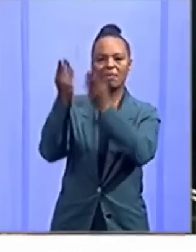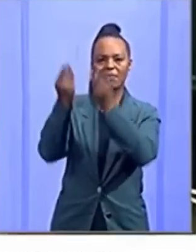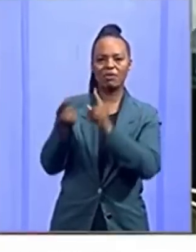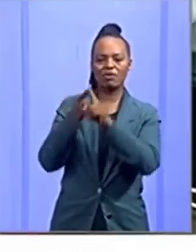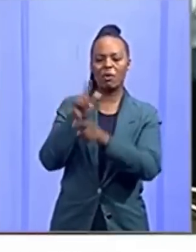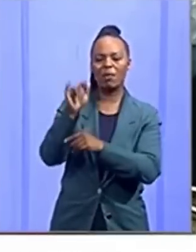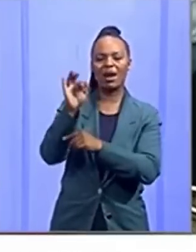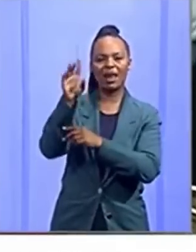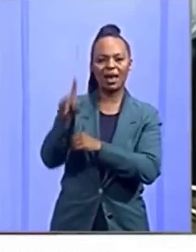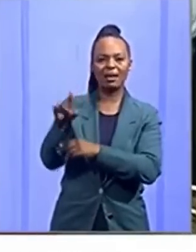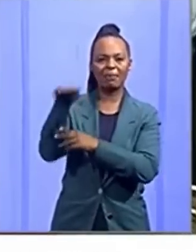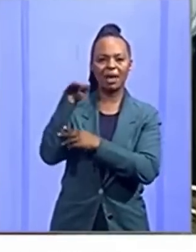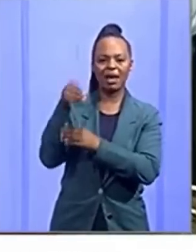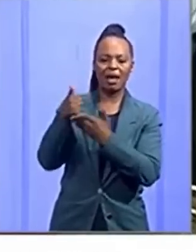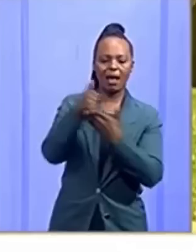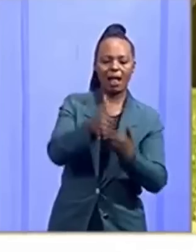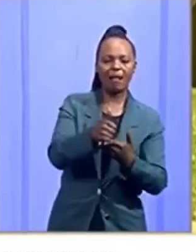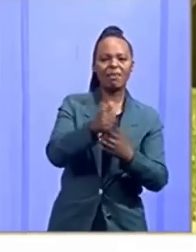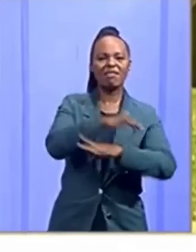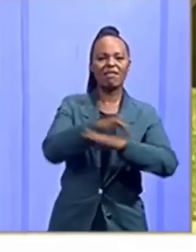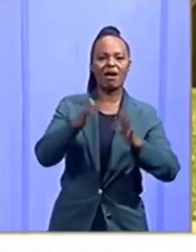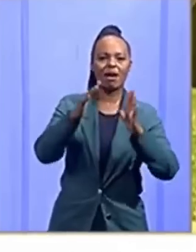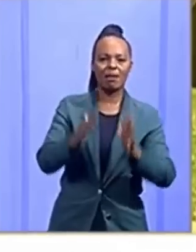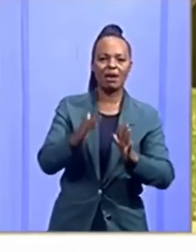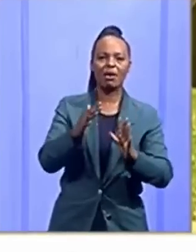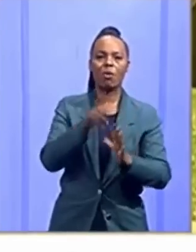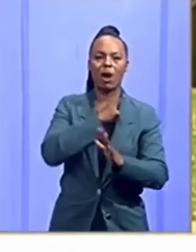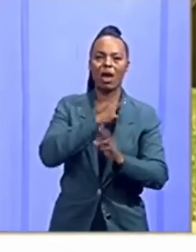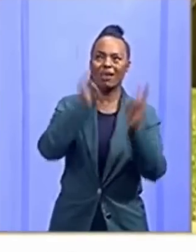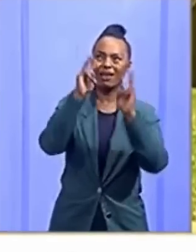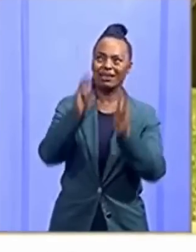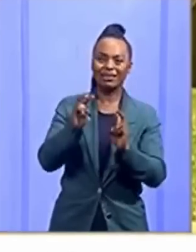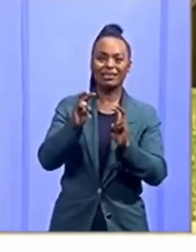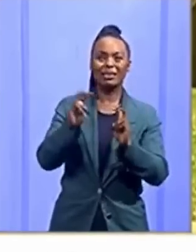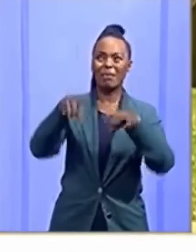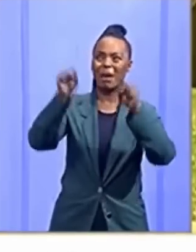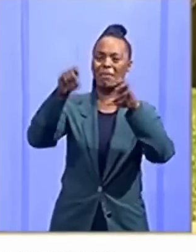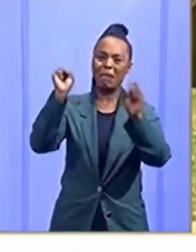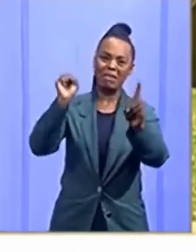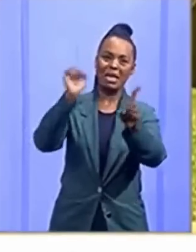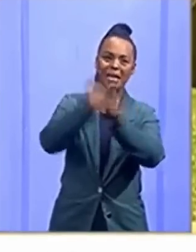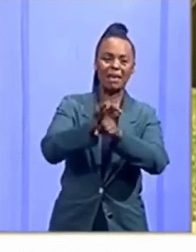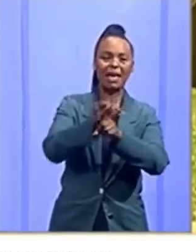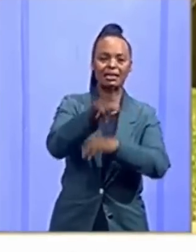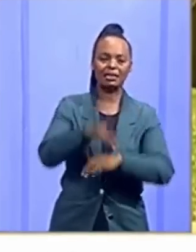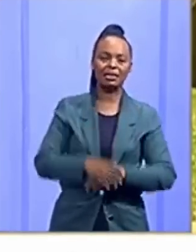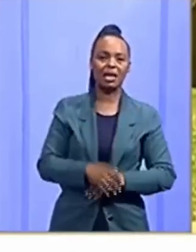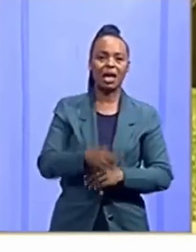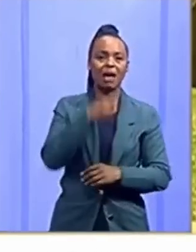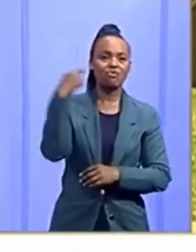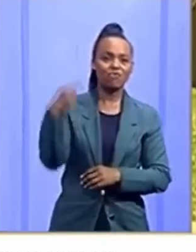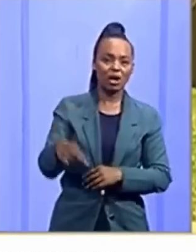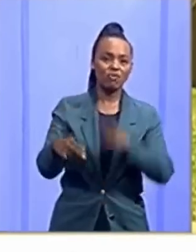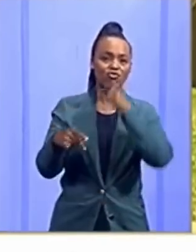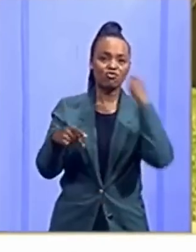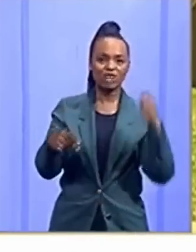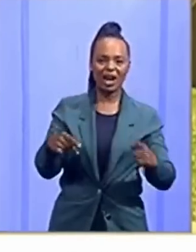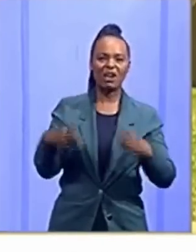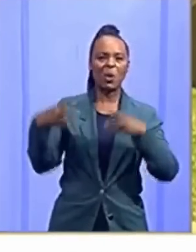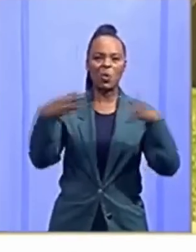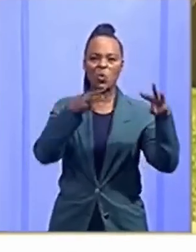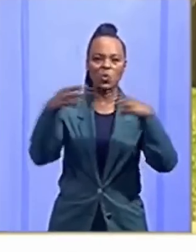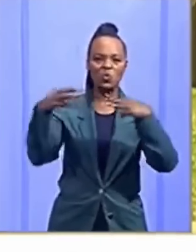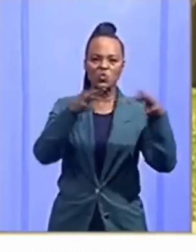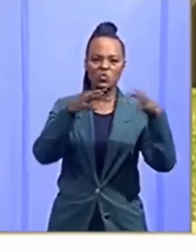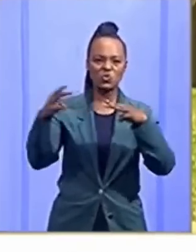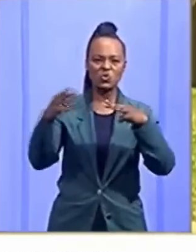bao ba amago ke kgaotšo ya mohlagatse. Ga re tla re lebella ntwa ya Russia le Ukraine kgotsa dikamagano tsa Russia